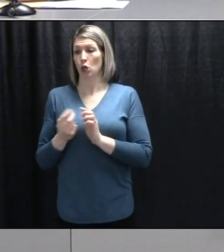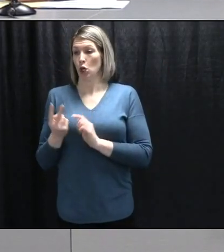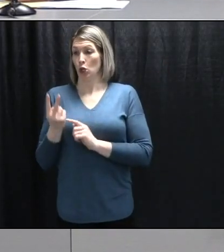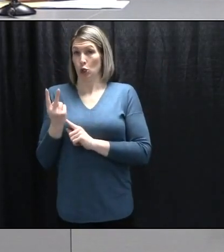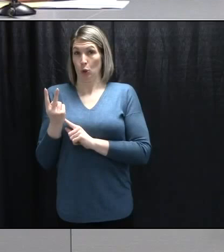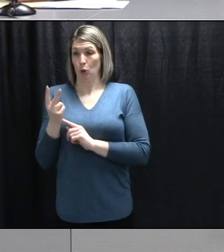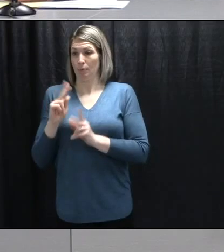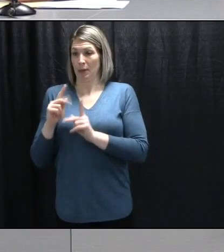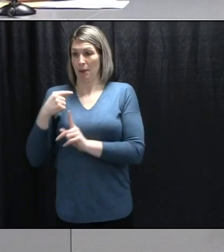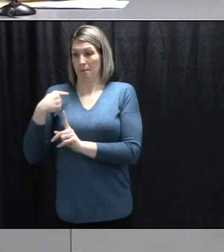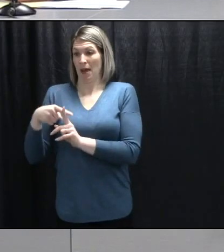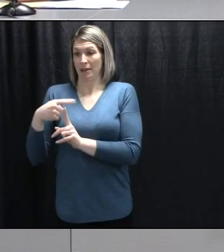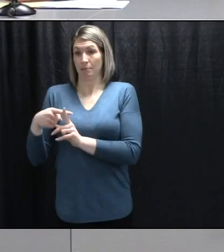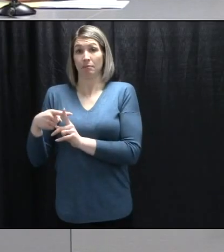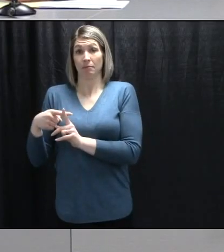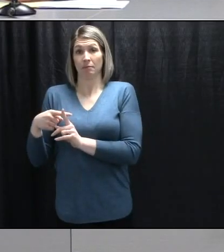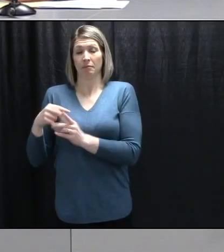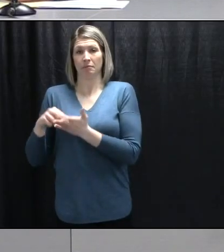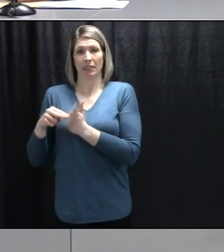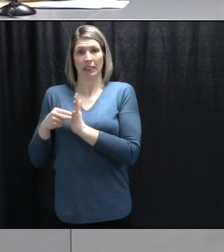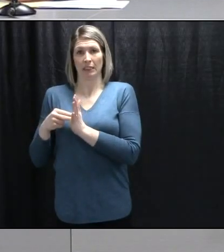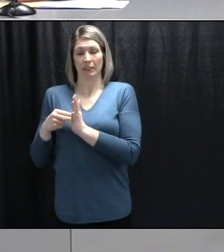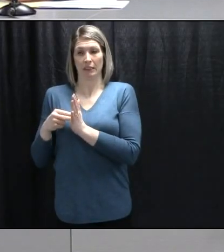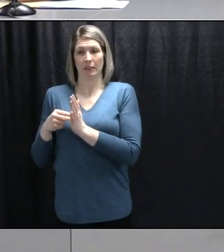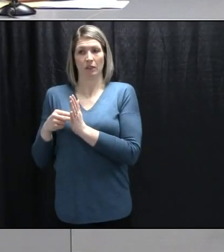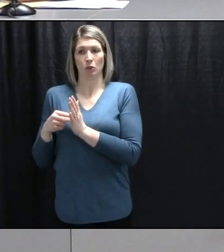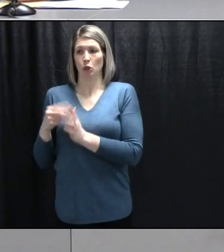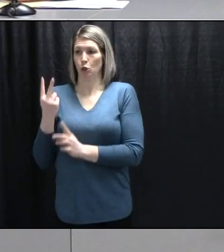or since the last media advisory, and that is all.